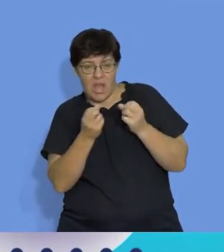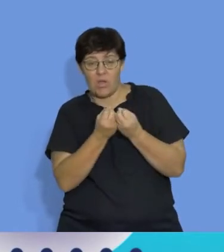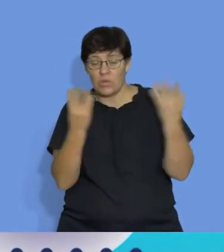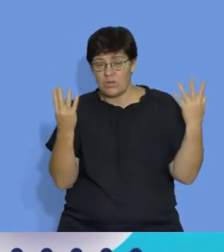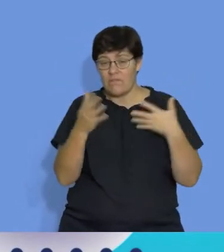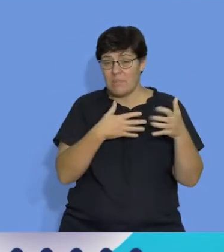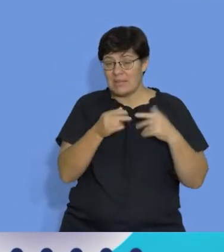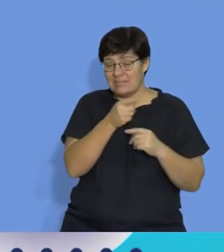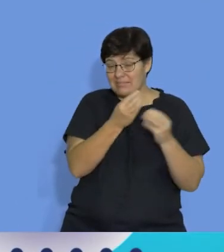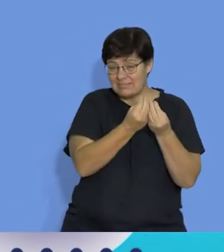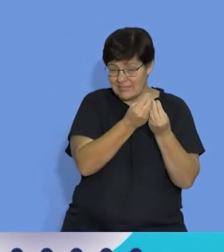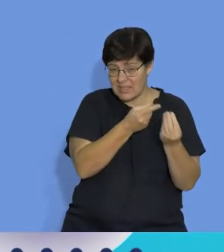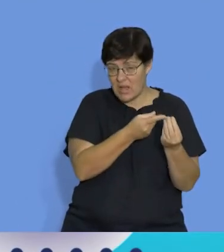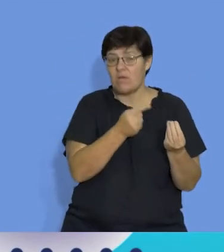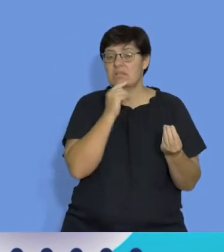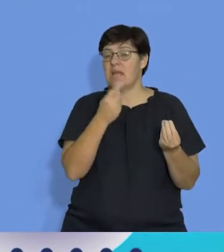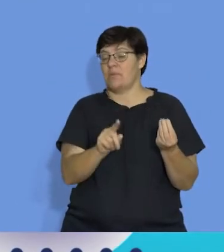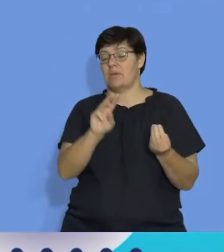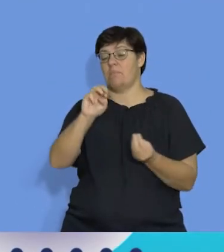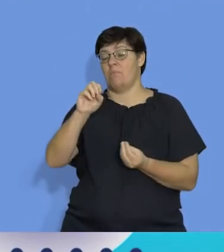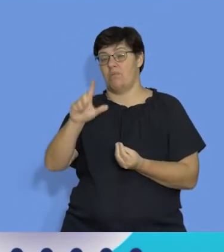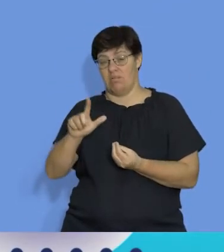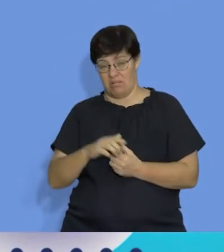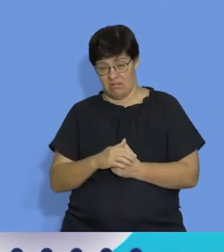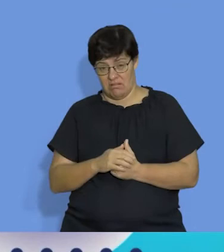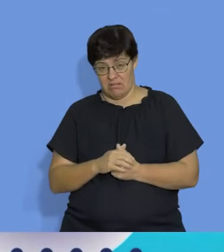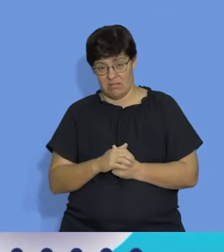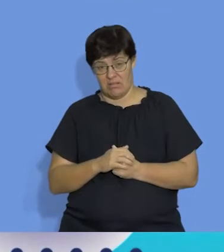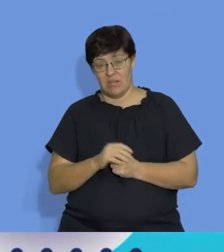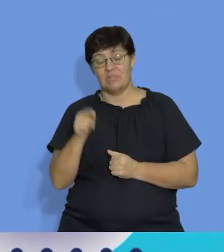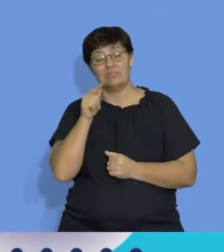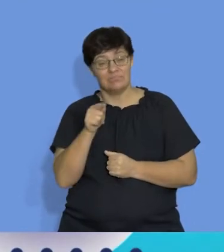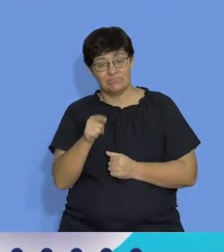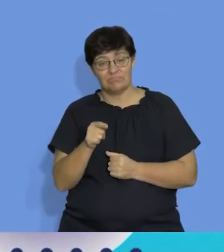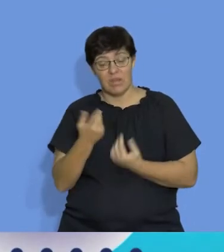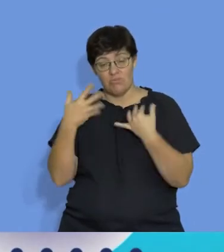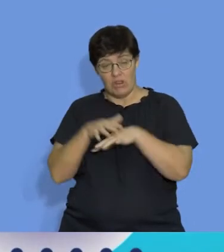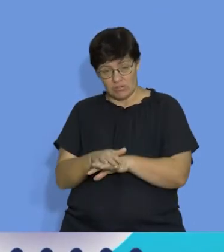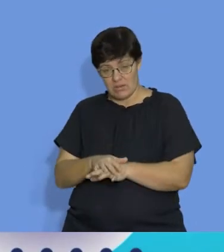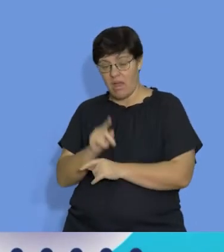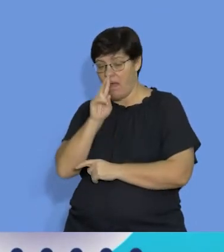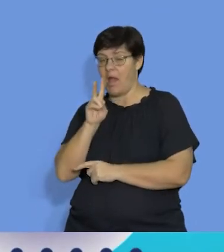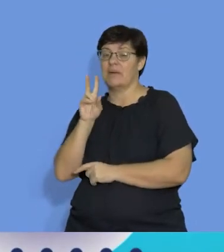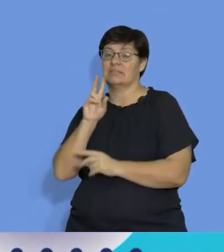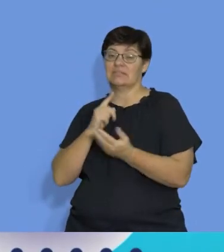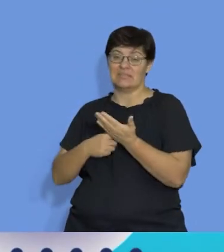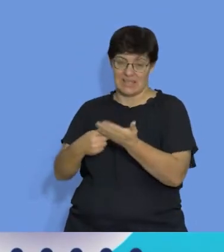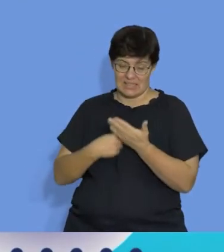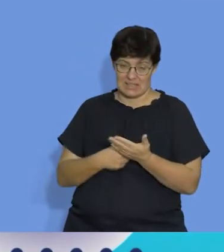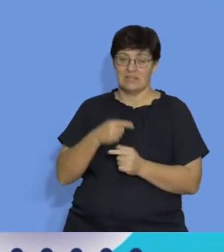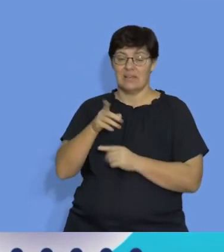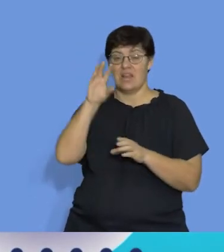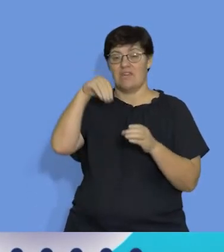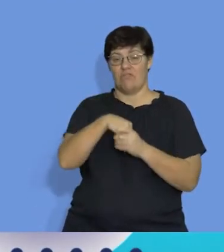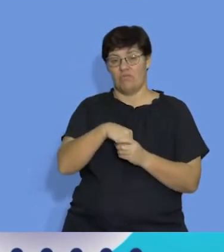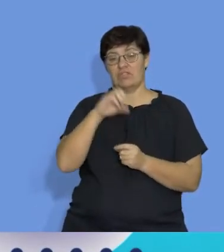chemical change, we talk about the mole. Okay, so as long as there is a reaction, we can allude or talk about the stoichiometry involved in that